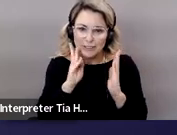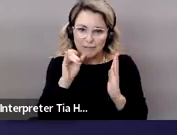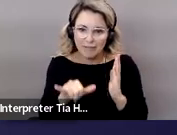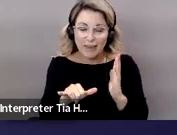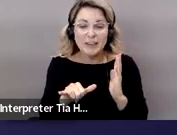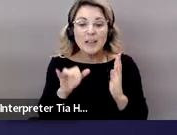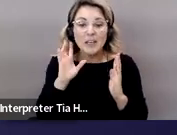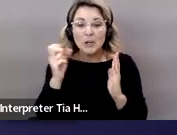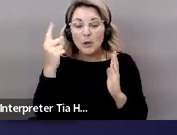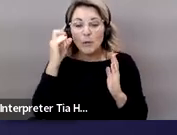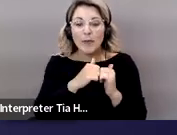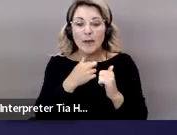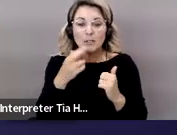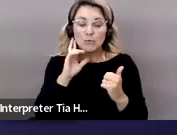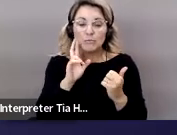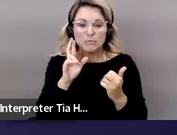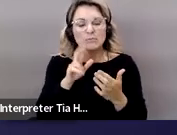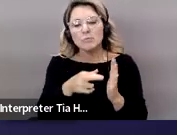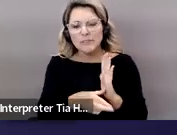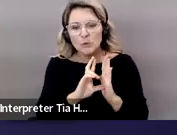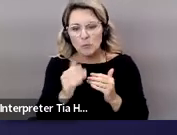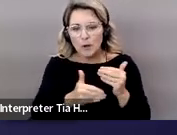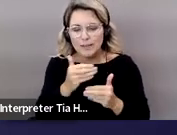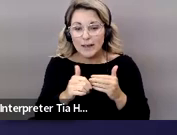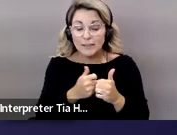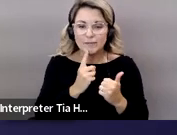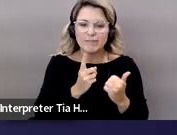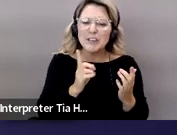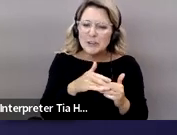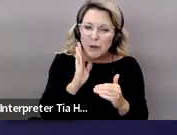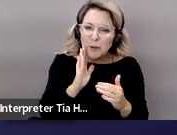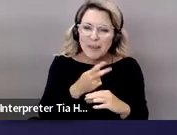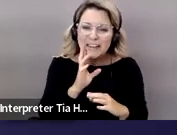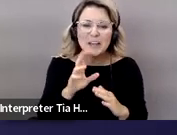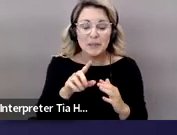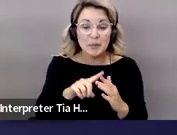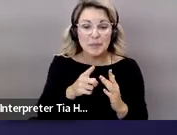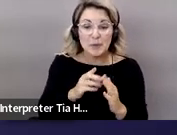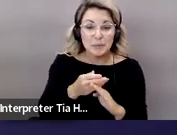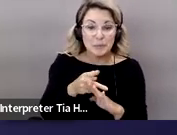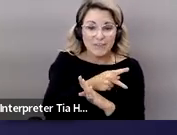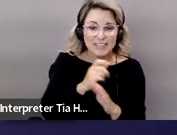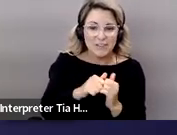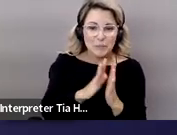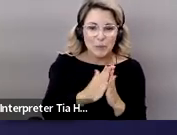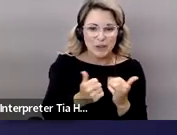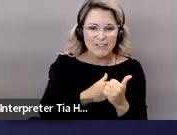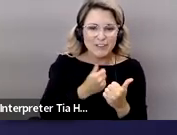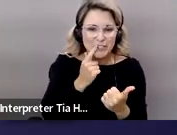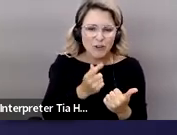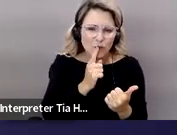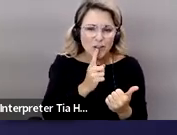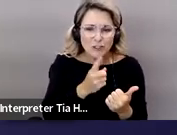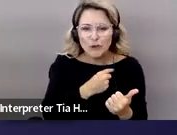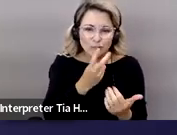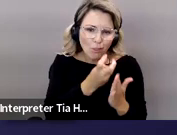you know, the preface of a book is what determines whether you want to read the first chapter, right? And the abstract of a